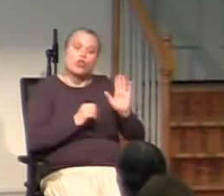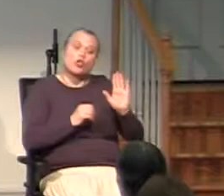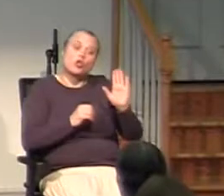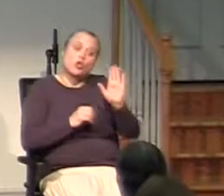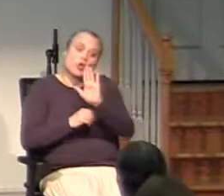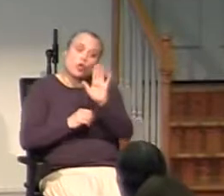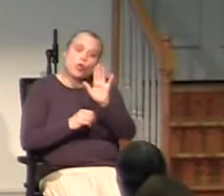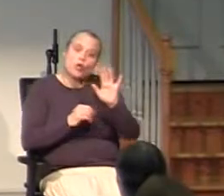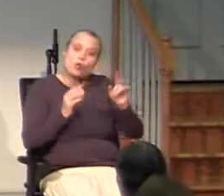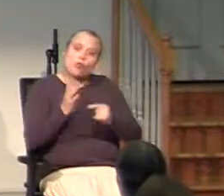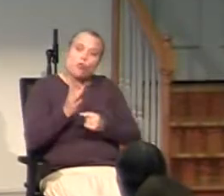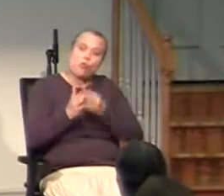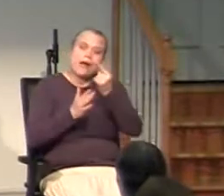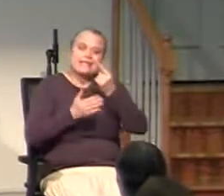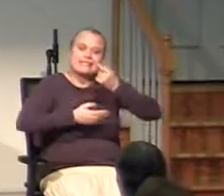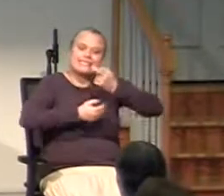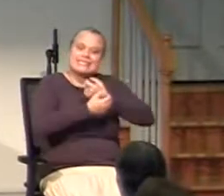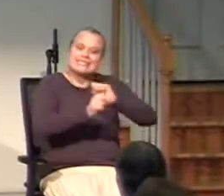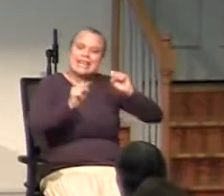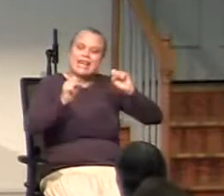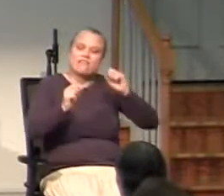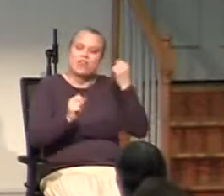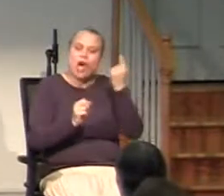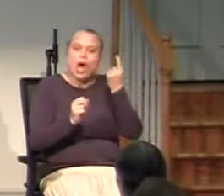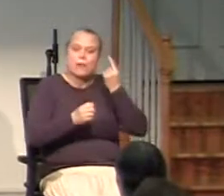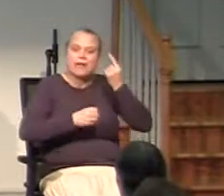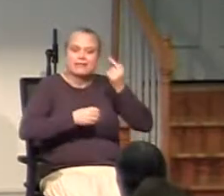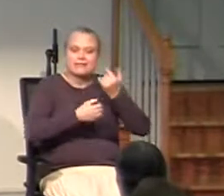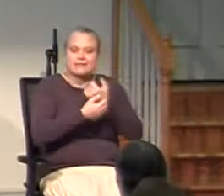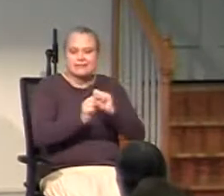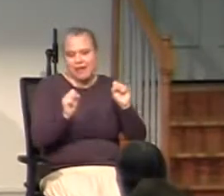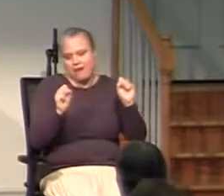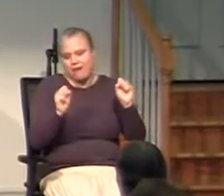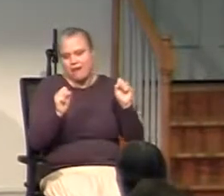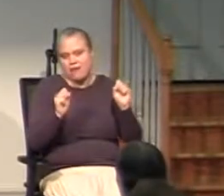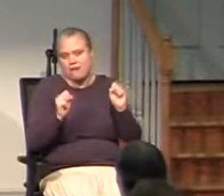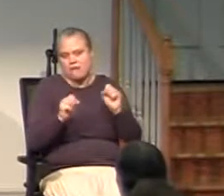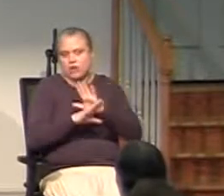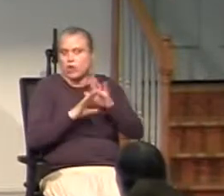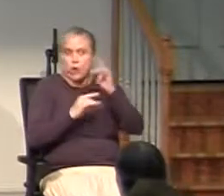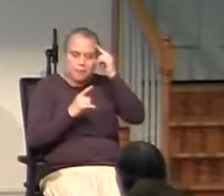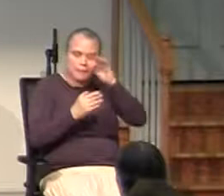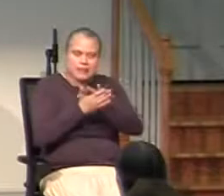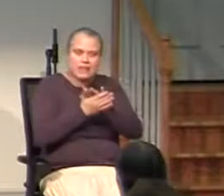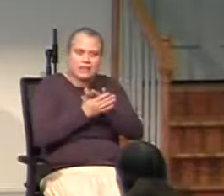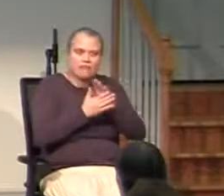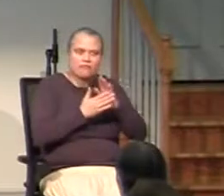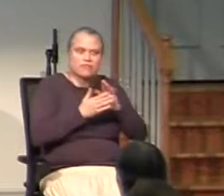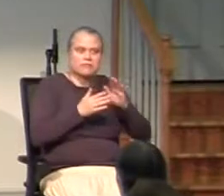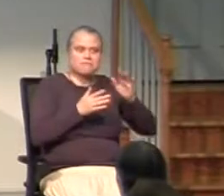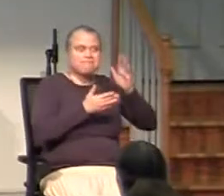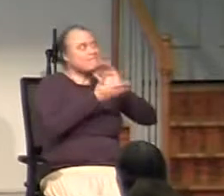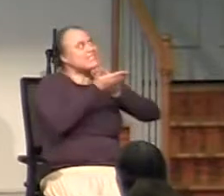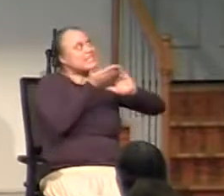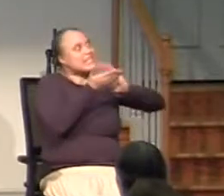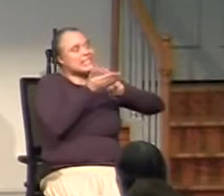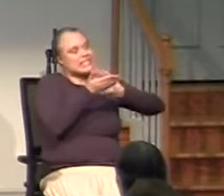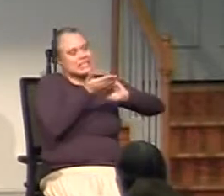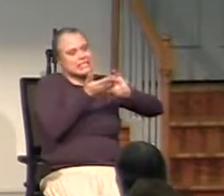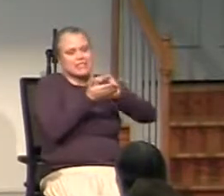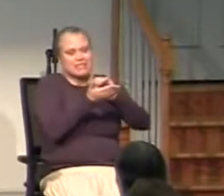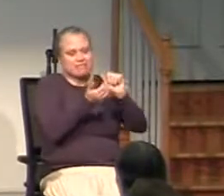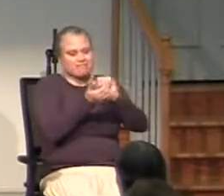very strongly. And so it doesn't make any sense to have a cleansing of the sanctuary in heaven or in the life of the